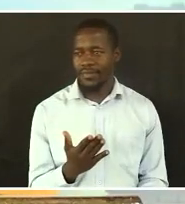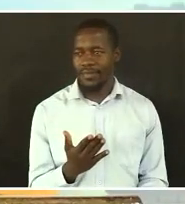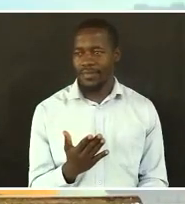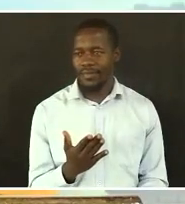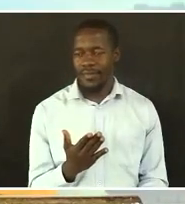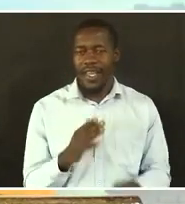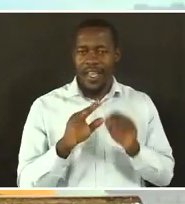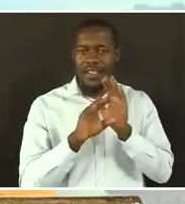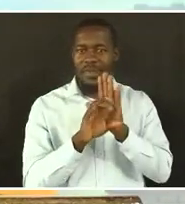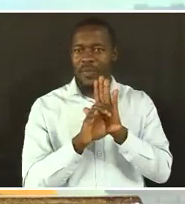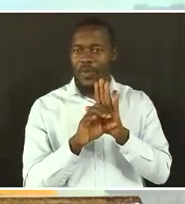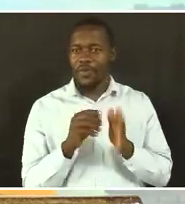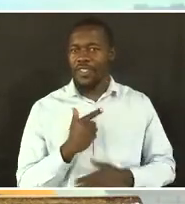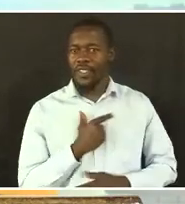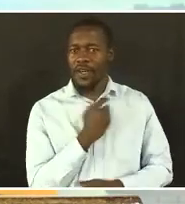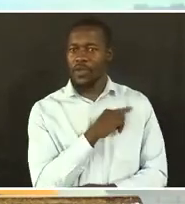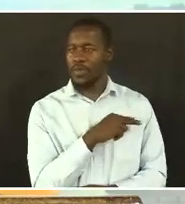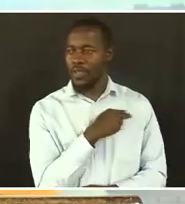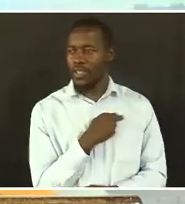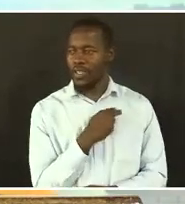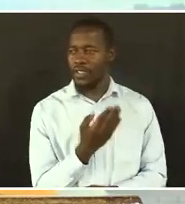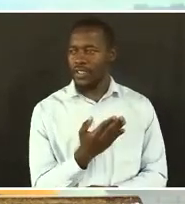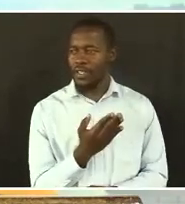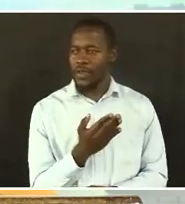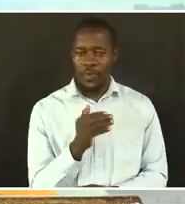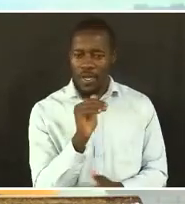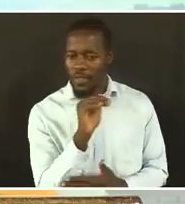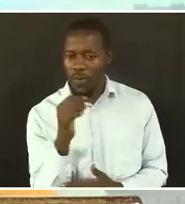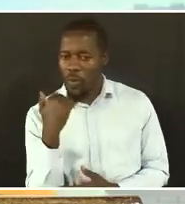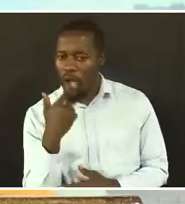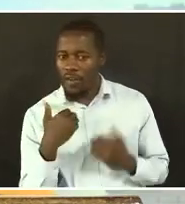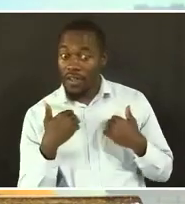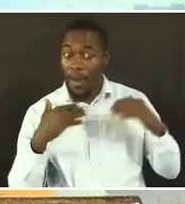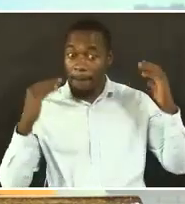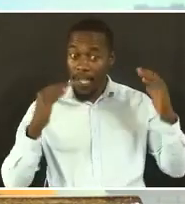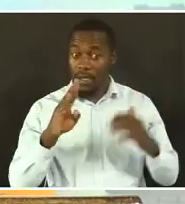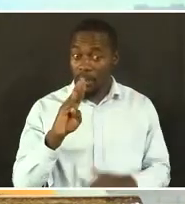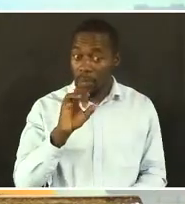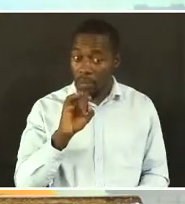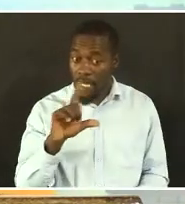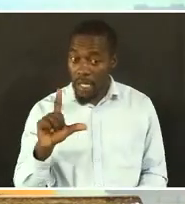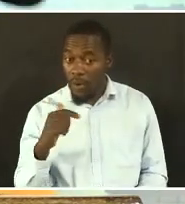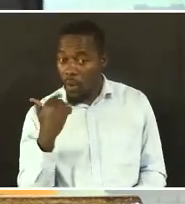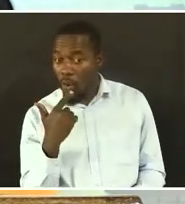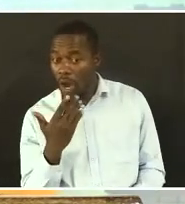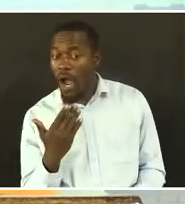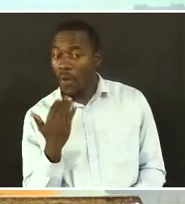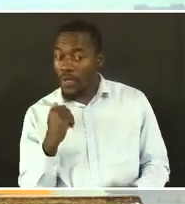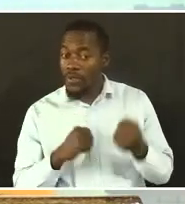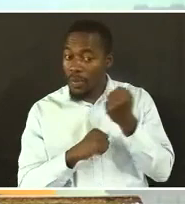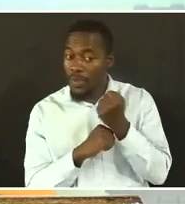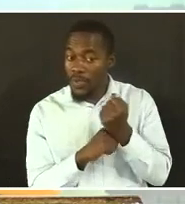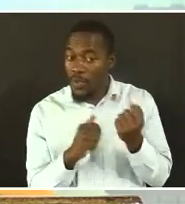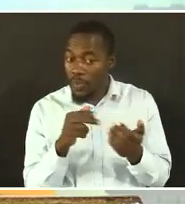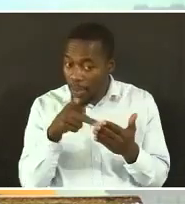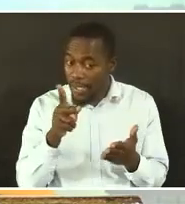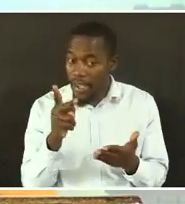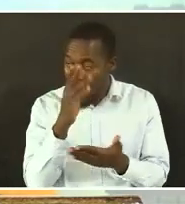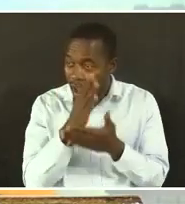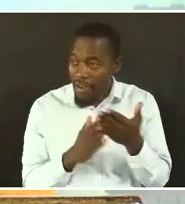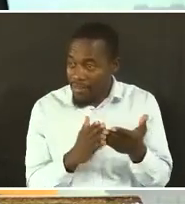hospital chaplaincy work. And we need to do something. Let me finish. The Bible says, the righteous will ask Jesus the question.